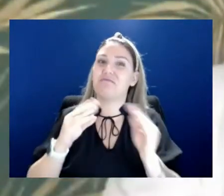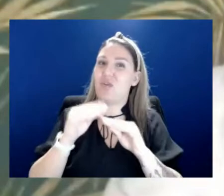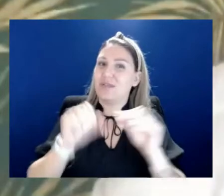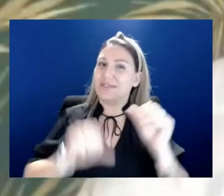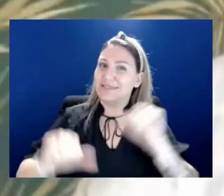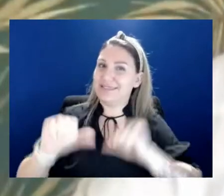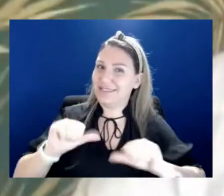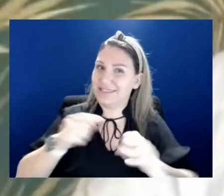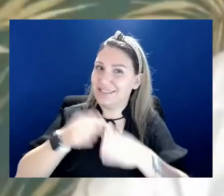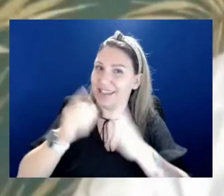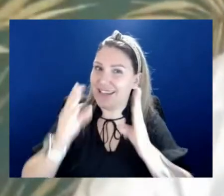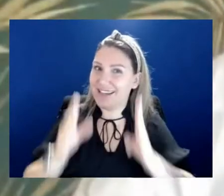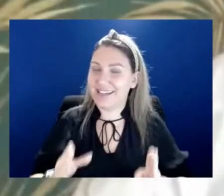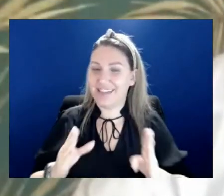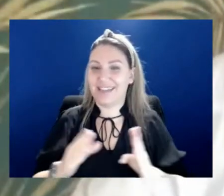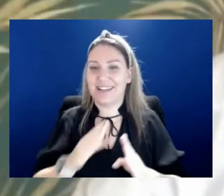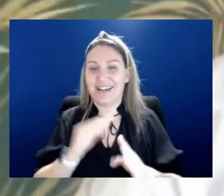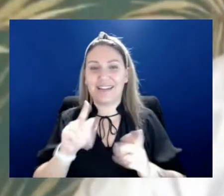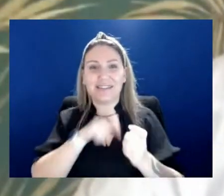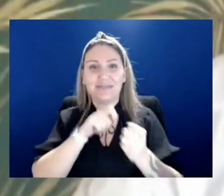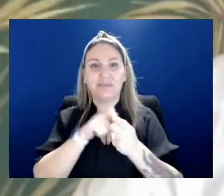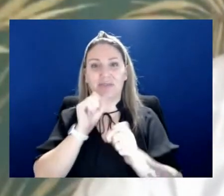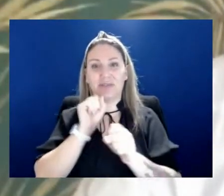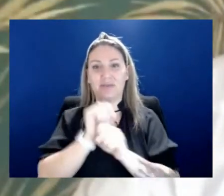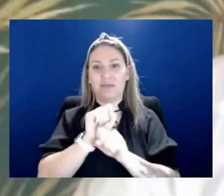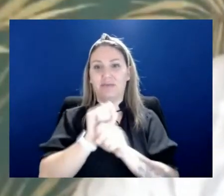got some scientific work about a negative